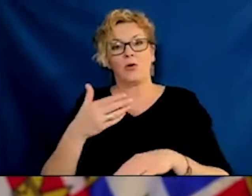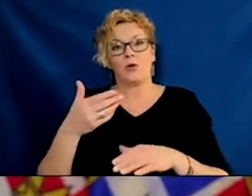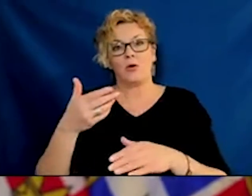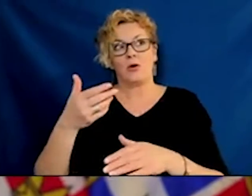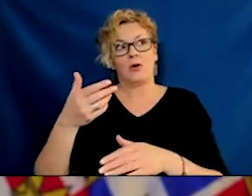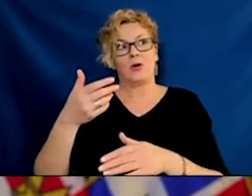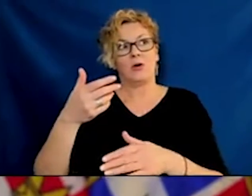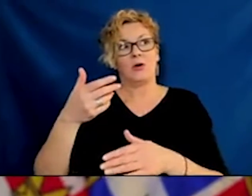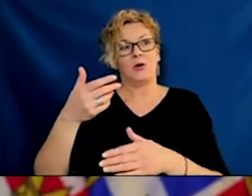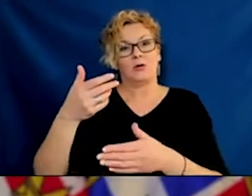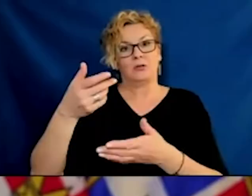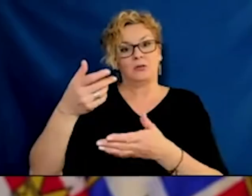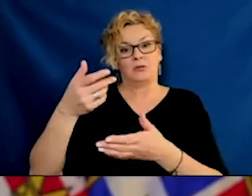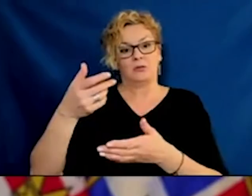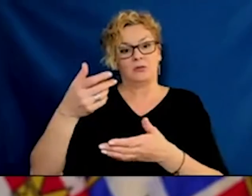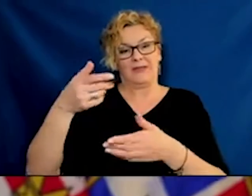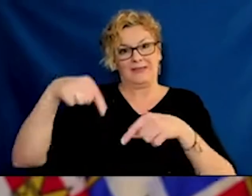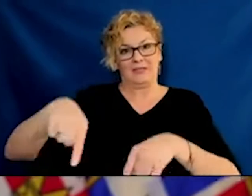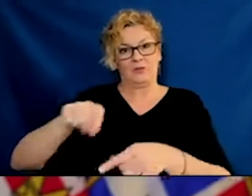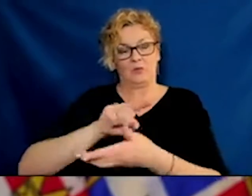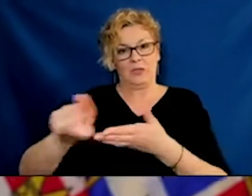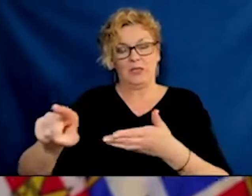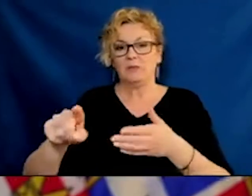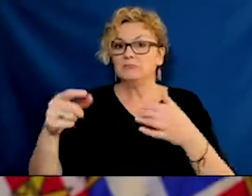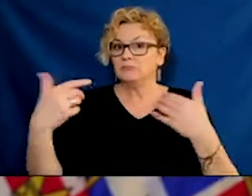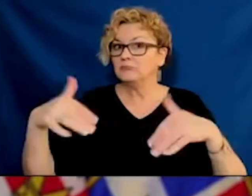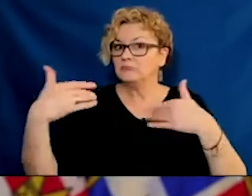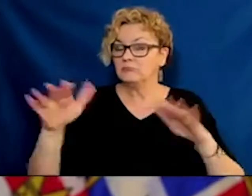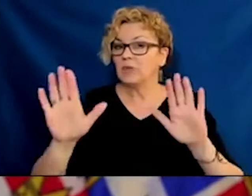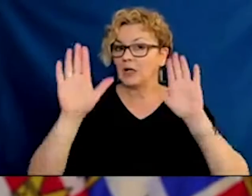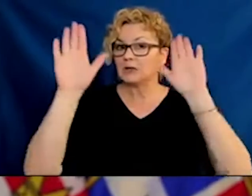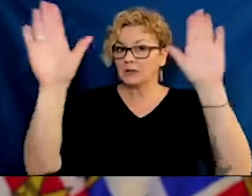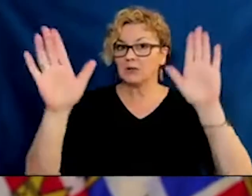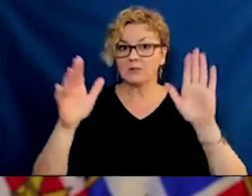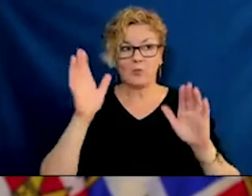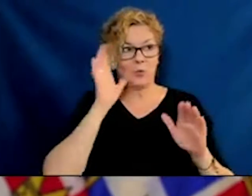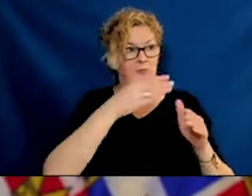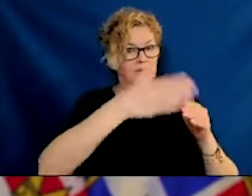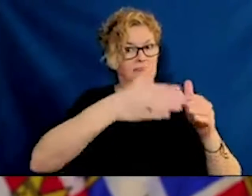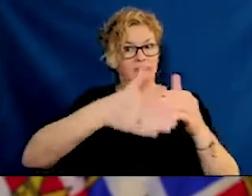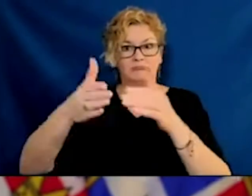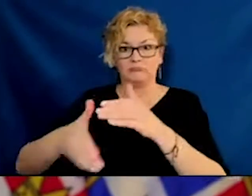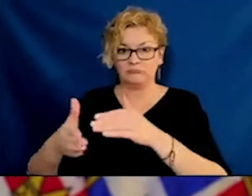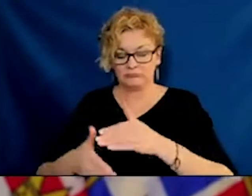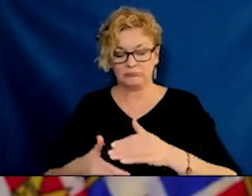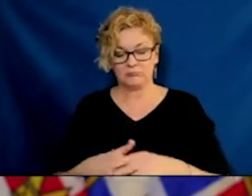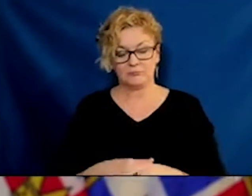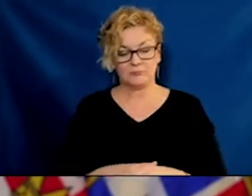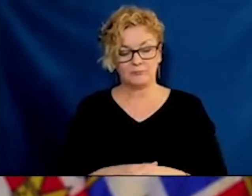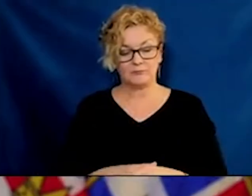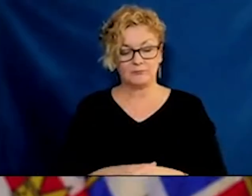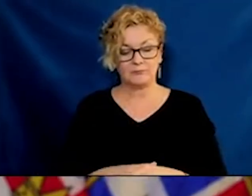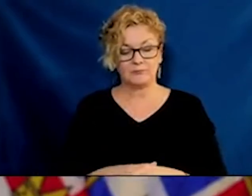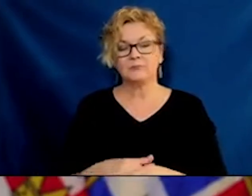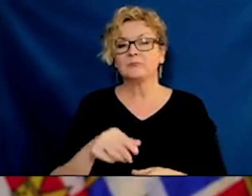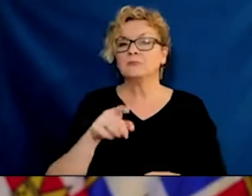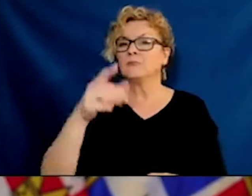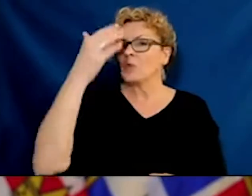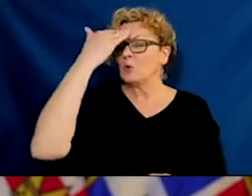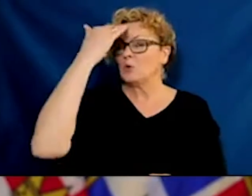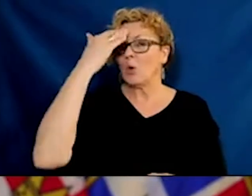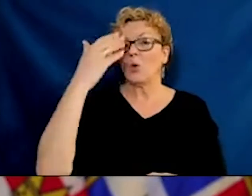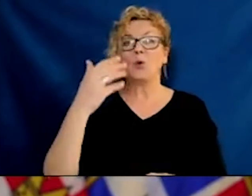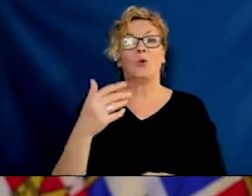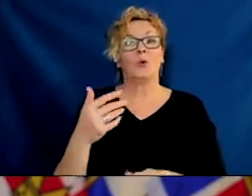In order for a vaccine to be approved for use in Canada, as we know, it must go through extensive safety reviews. But it's